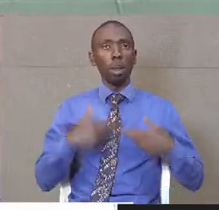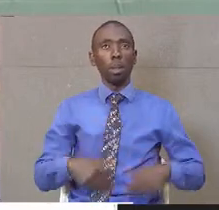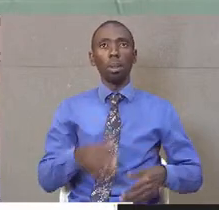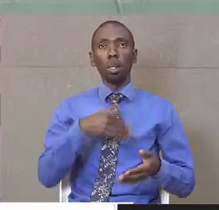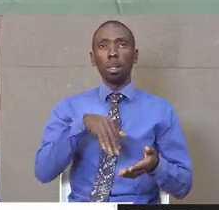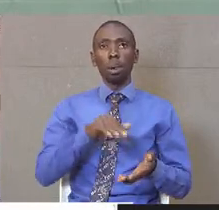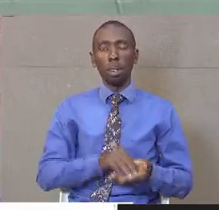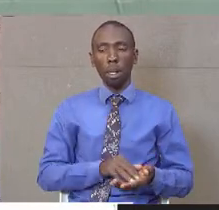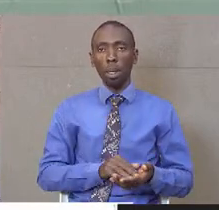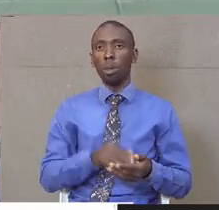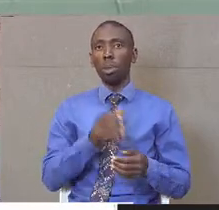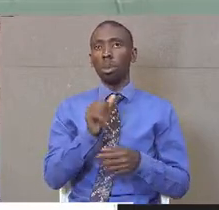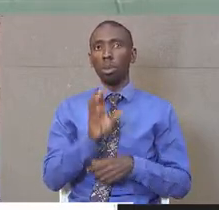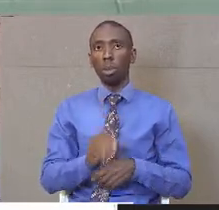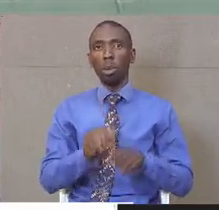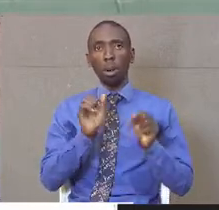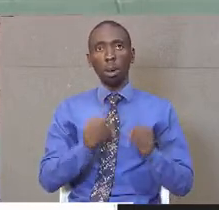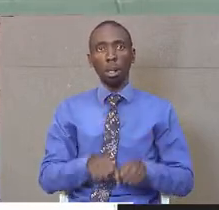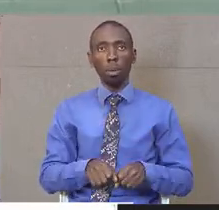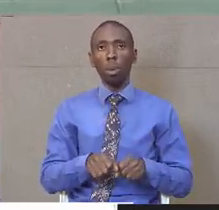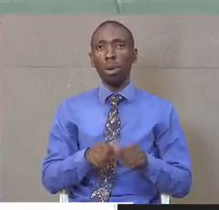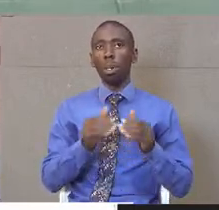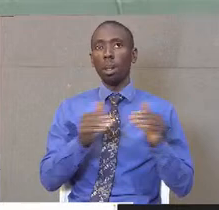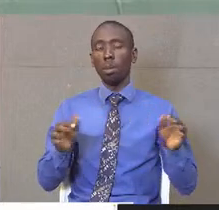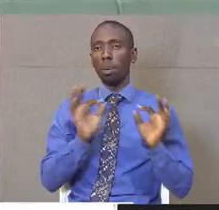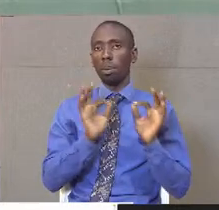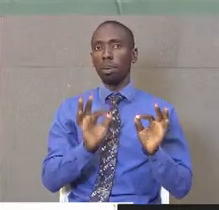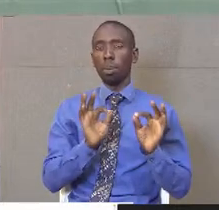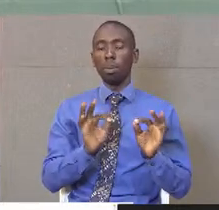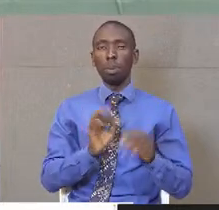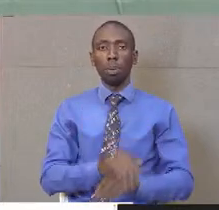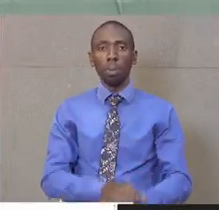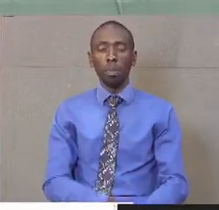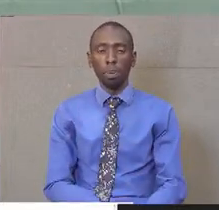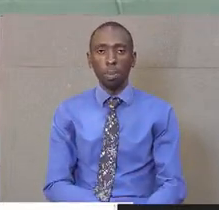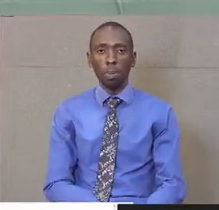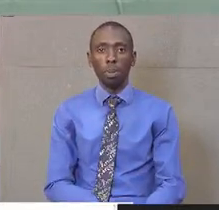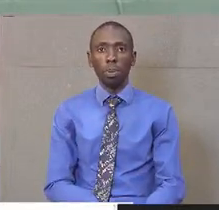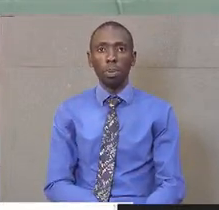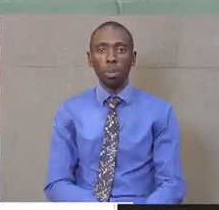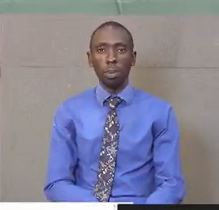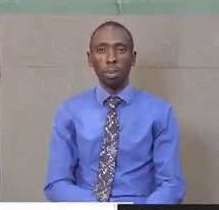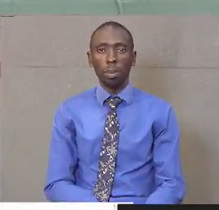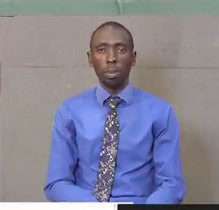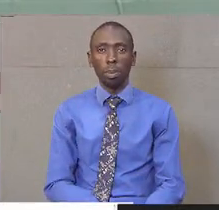facilities so that they can be up to standard. Thank you, right, Speaker.